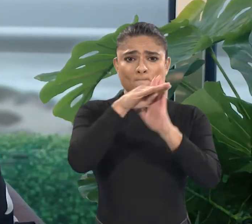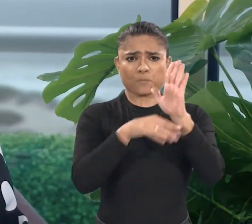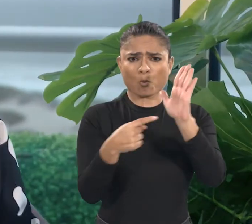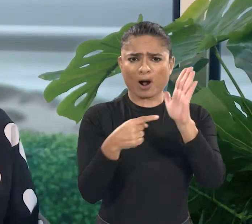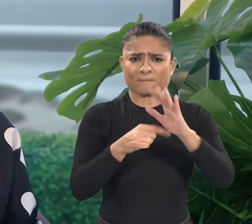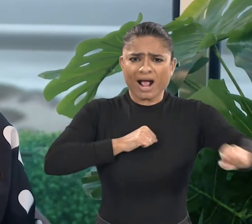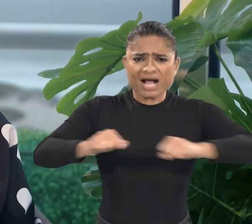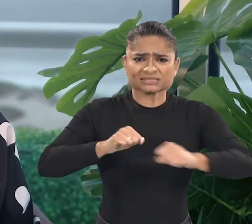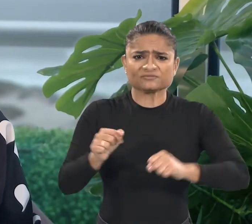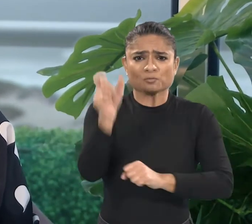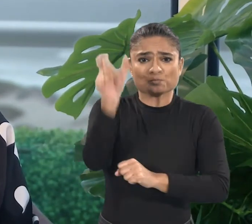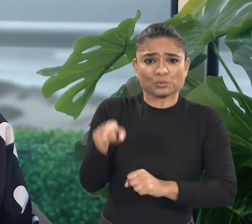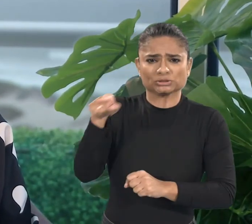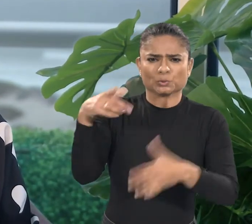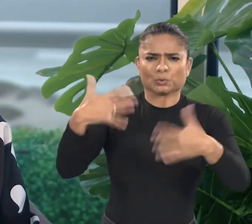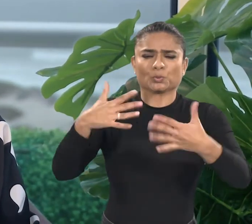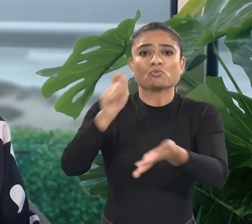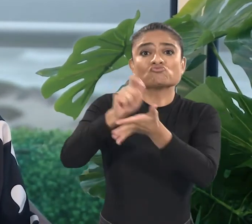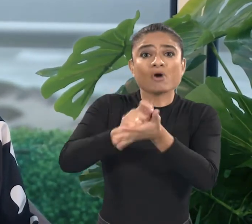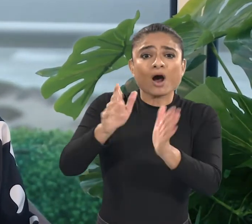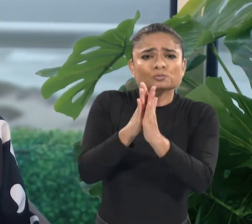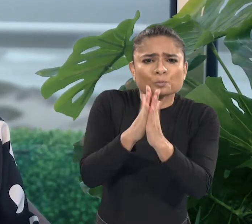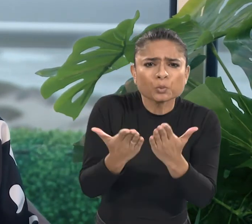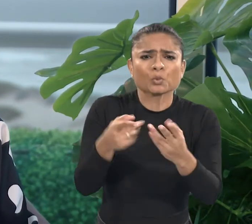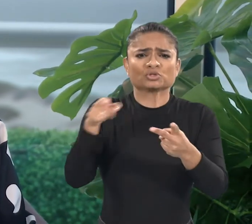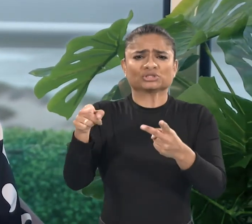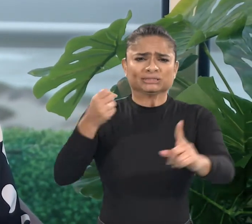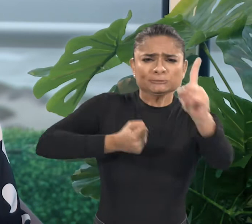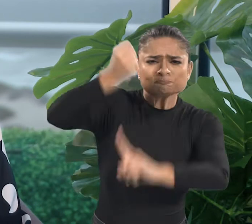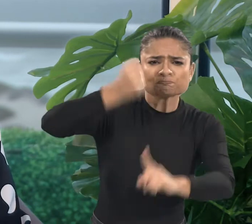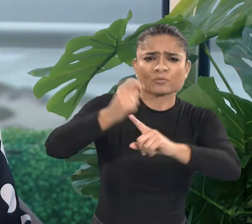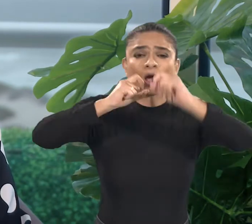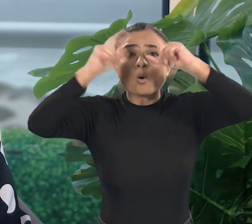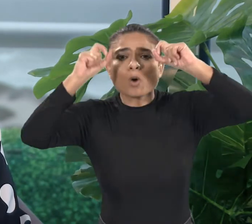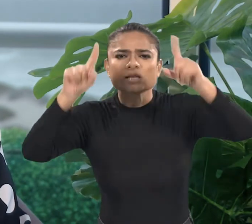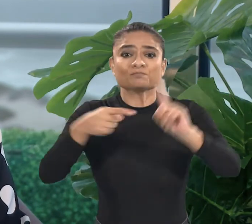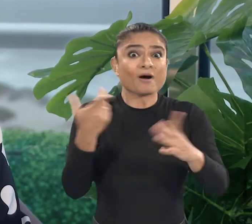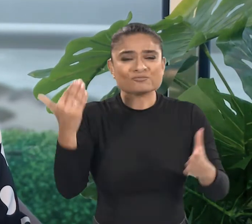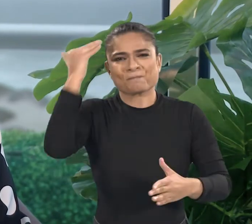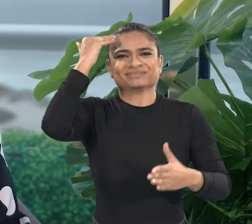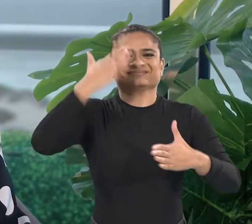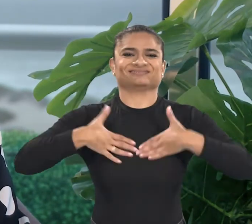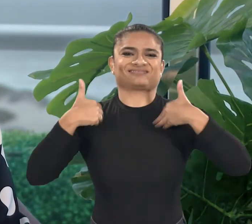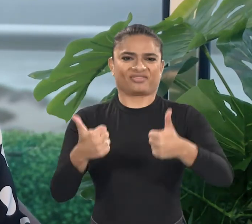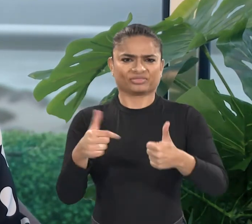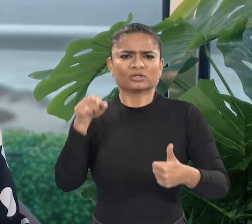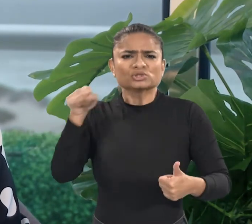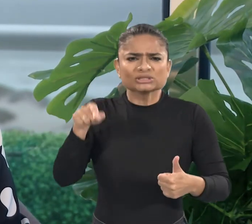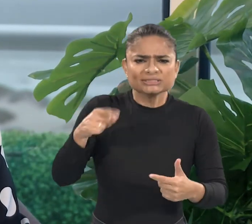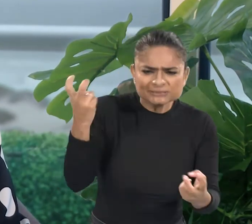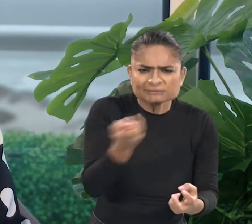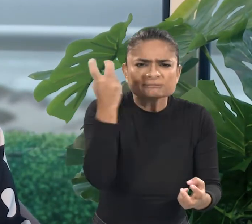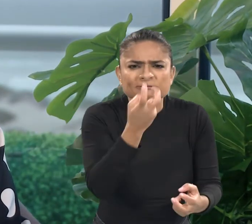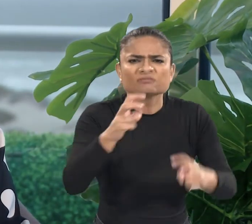CHARLENE SUNKEL, aktivis, skrywer en dramaturg, was 'n sterk voorstander van 'n bewusmaking van